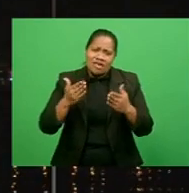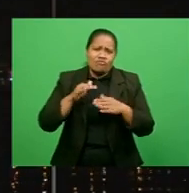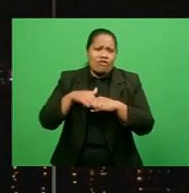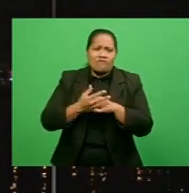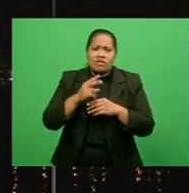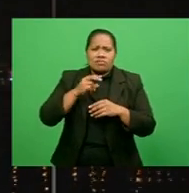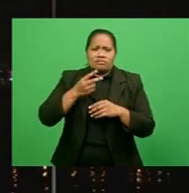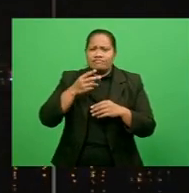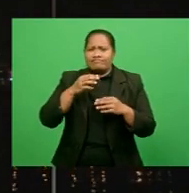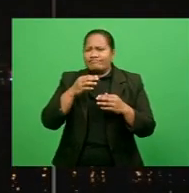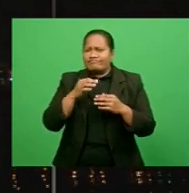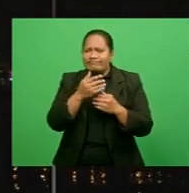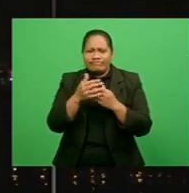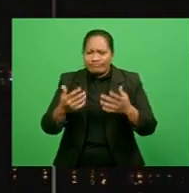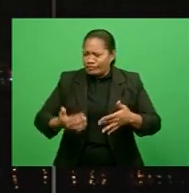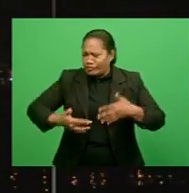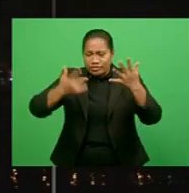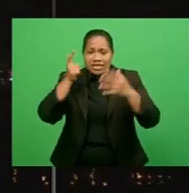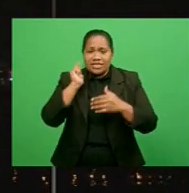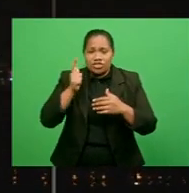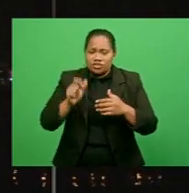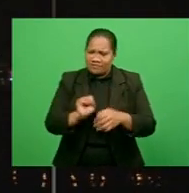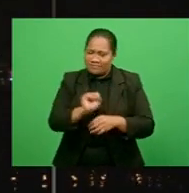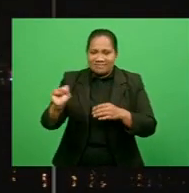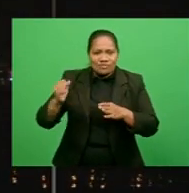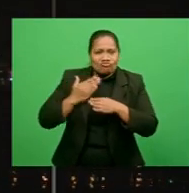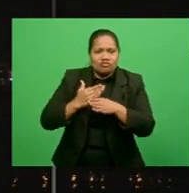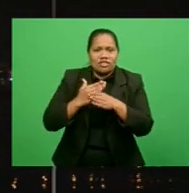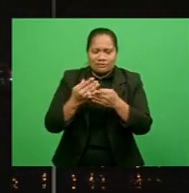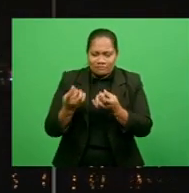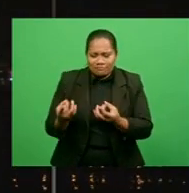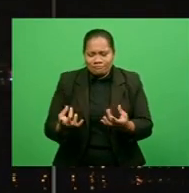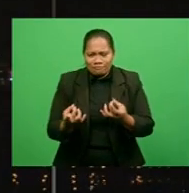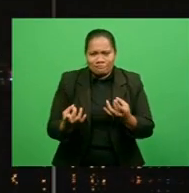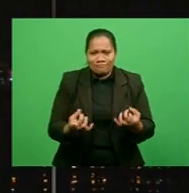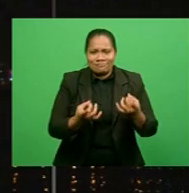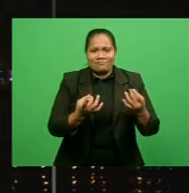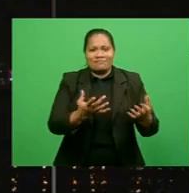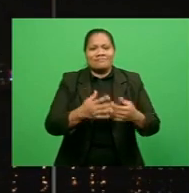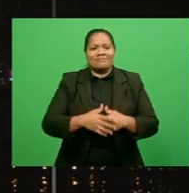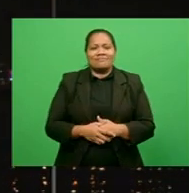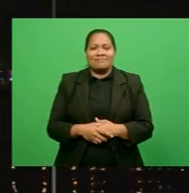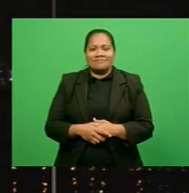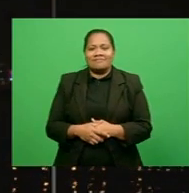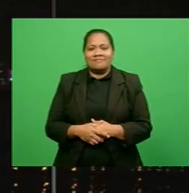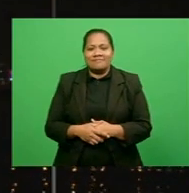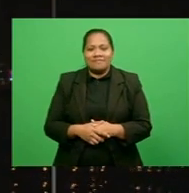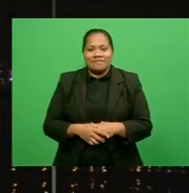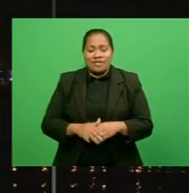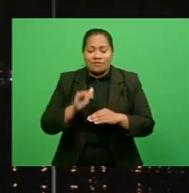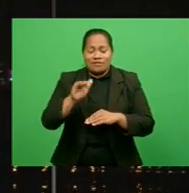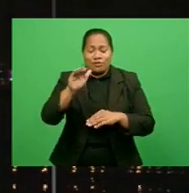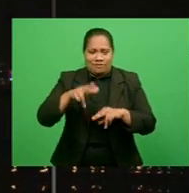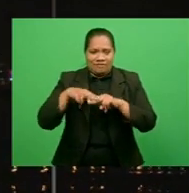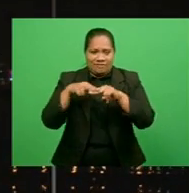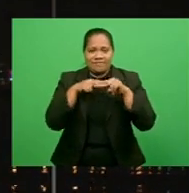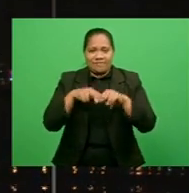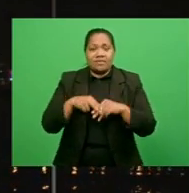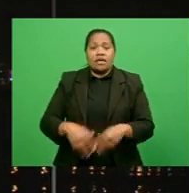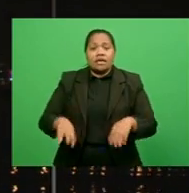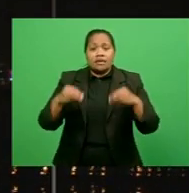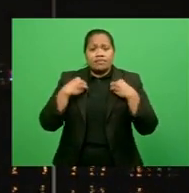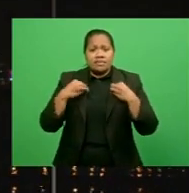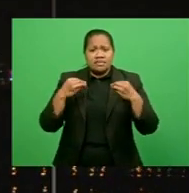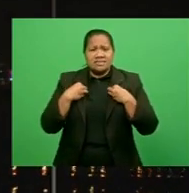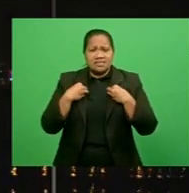13,263 teachers for their contribution in preparing and shaping the future of Fiji. The business landscape in the capital city